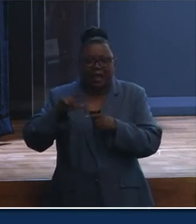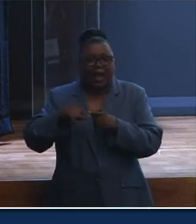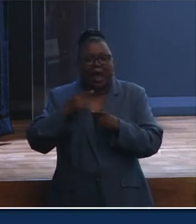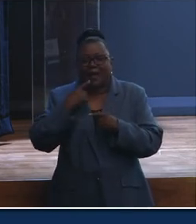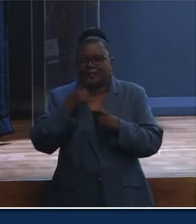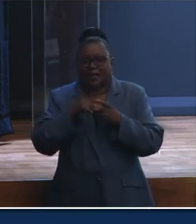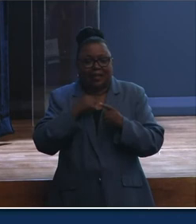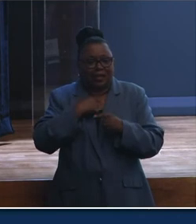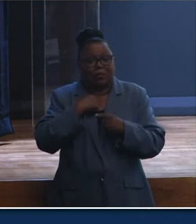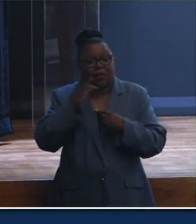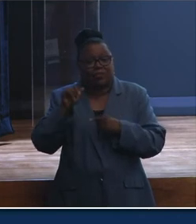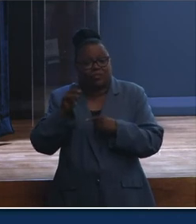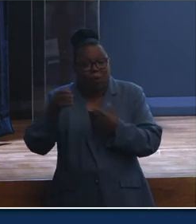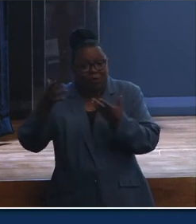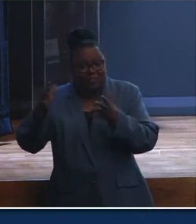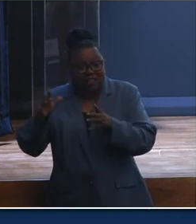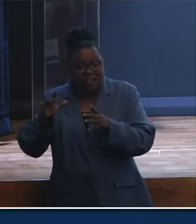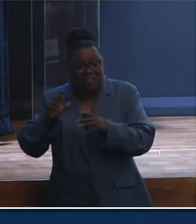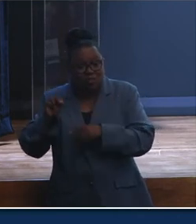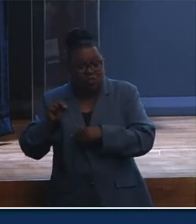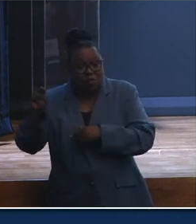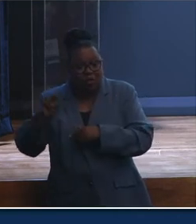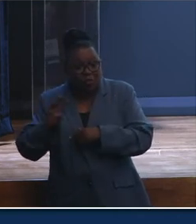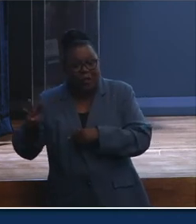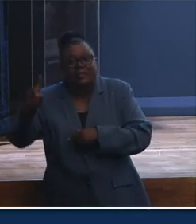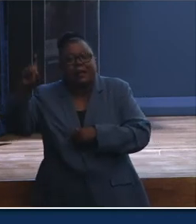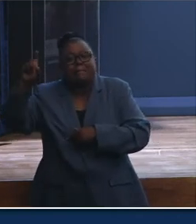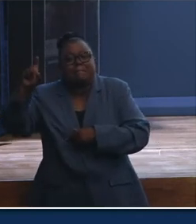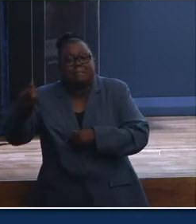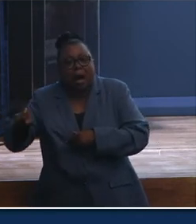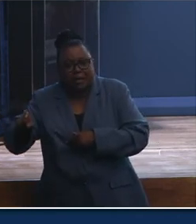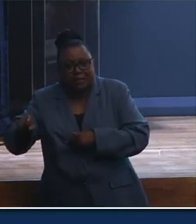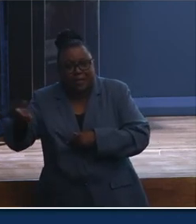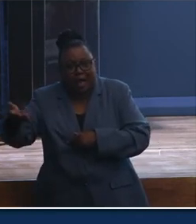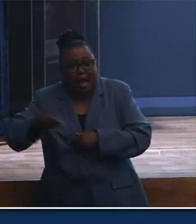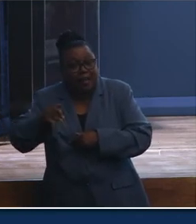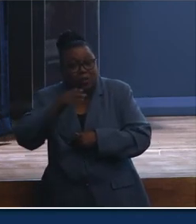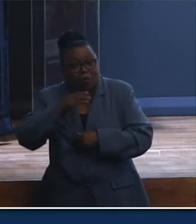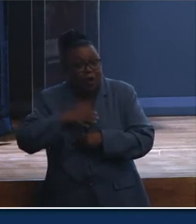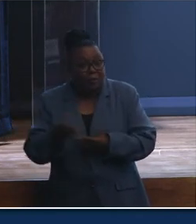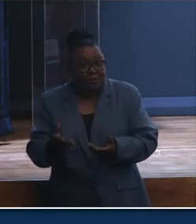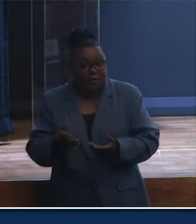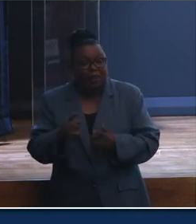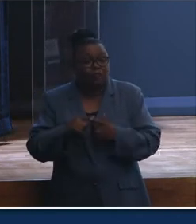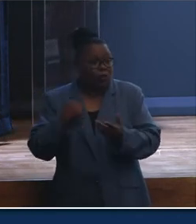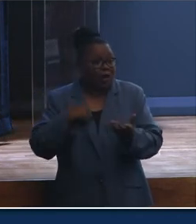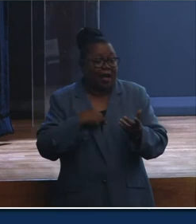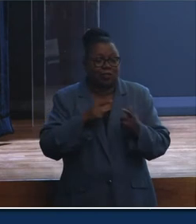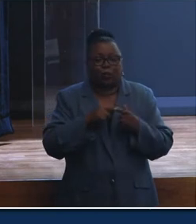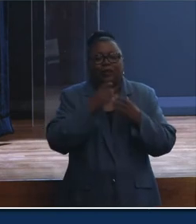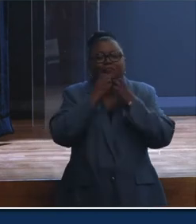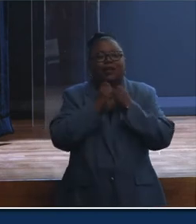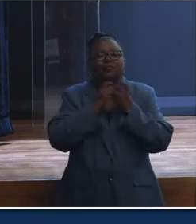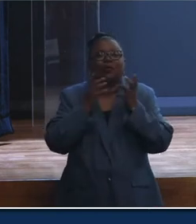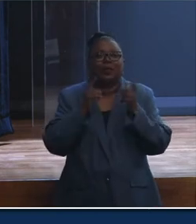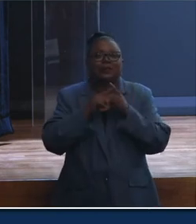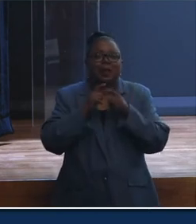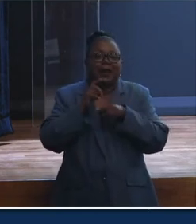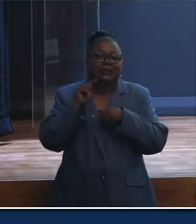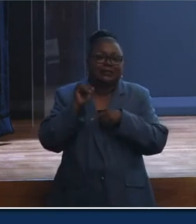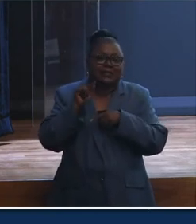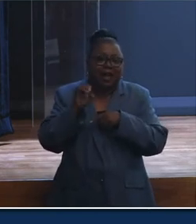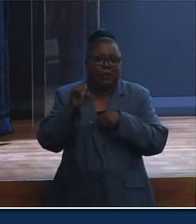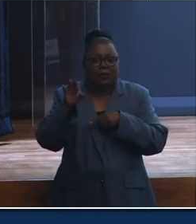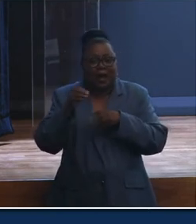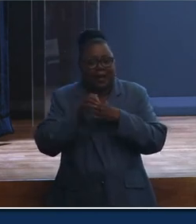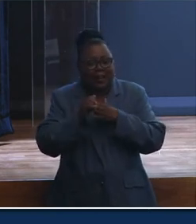said this, not just me, when Joe is finished, Northwestern must hire a woman. Mm-hmm. For us, where we care so much about Title IX and led